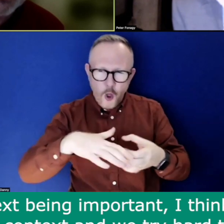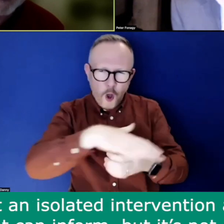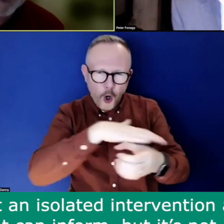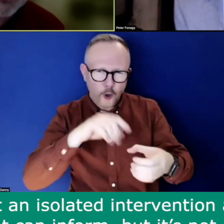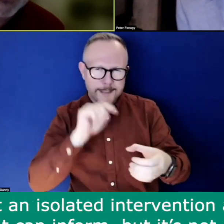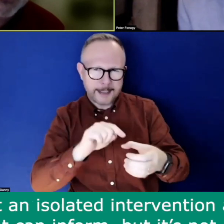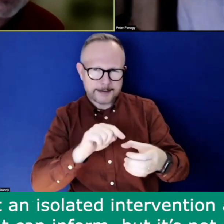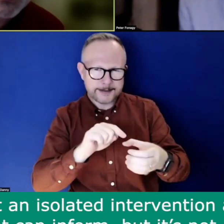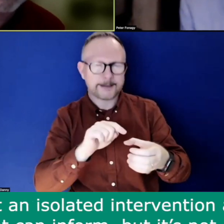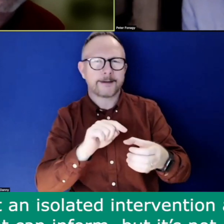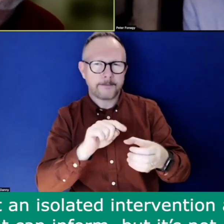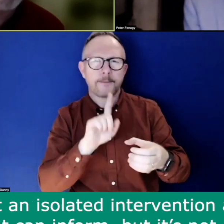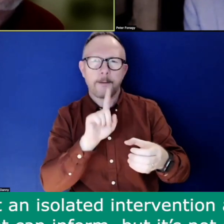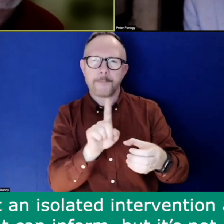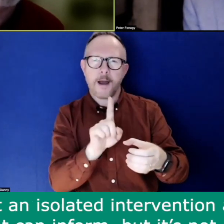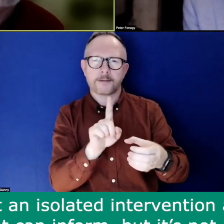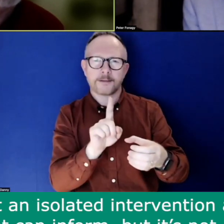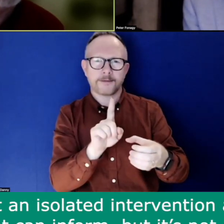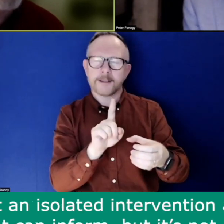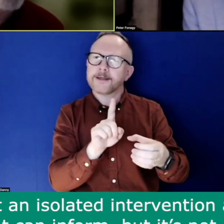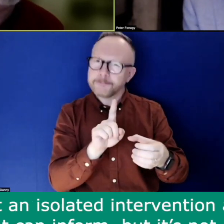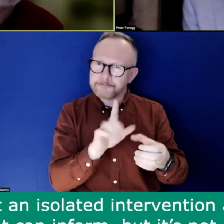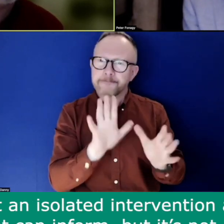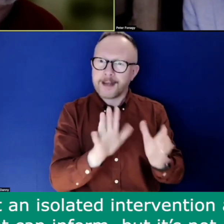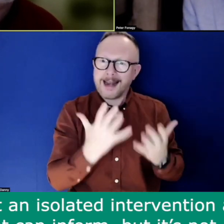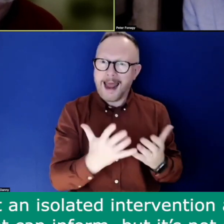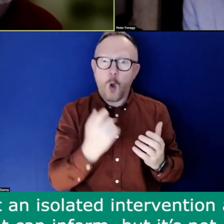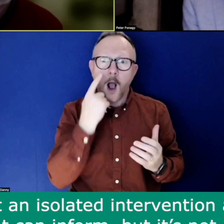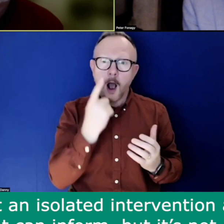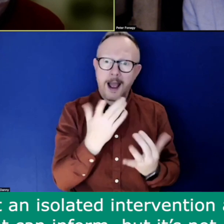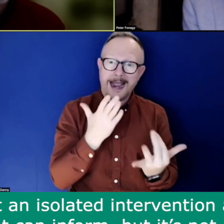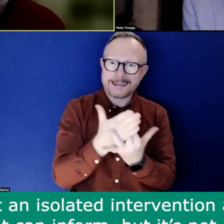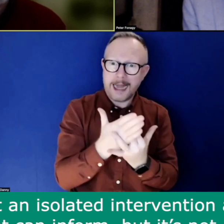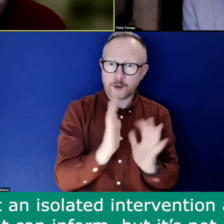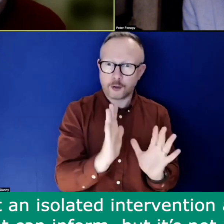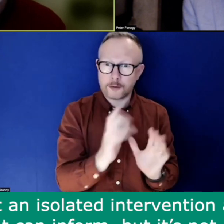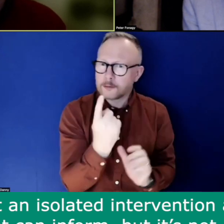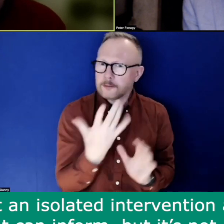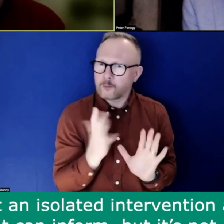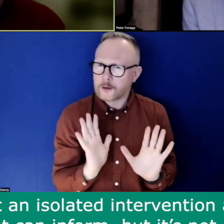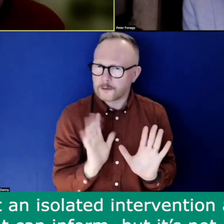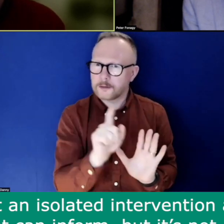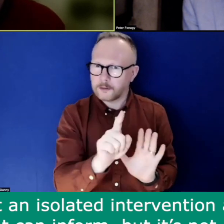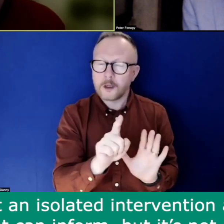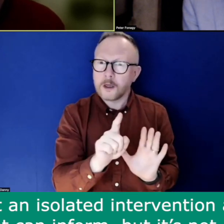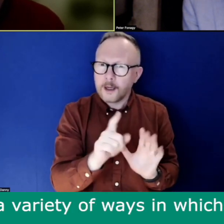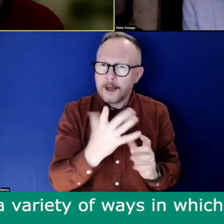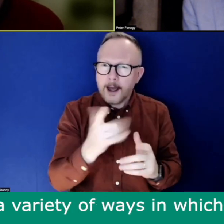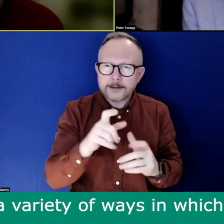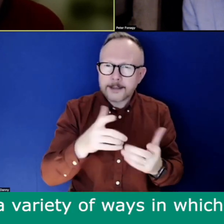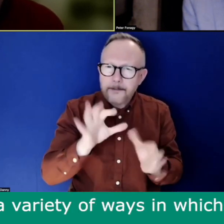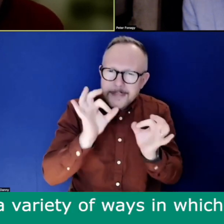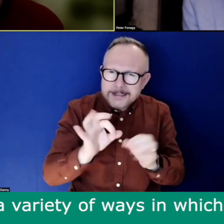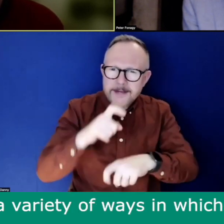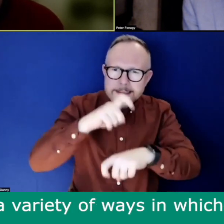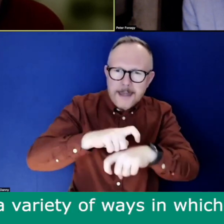context, but we're looking at an isolated intervention at one point in time, and that can inform, but it's not enough.